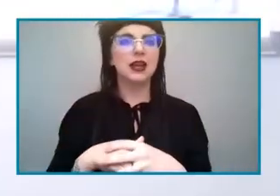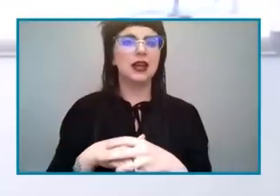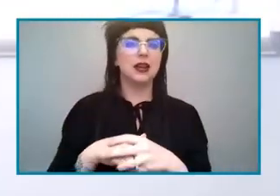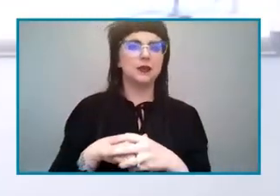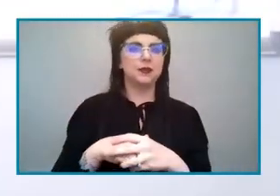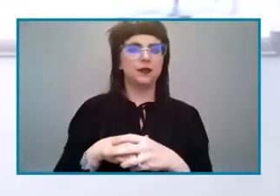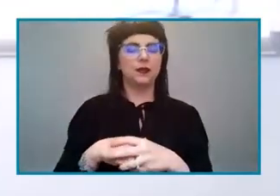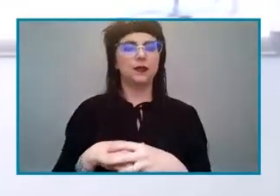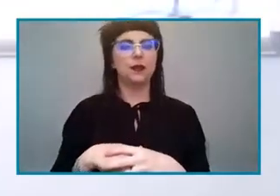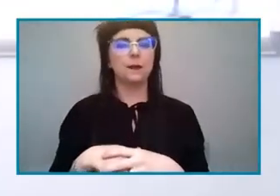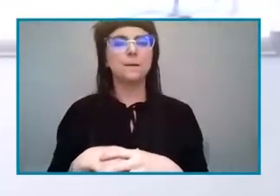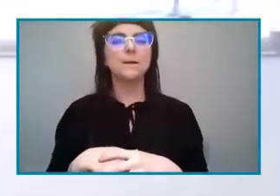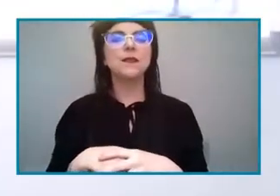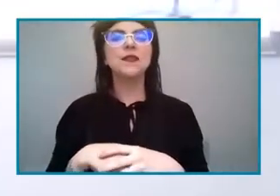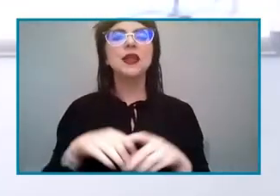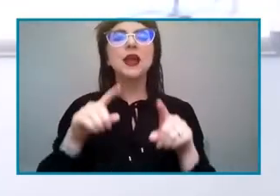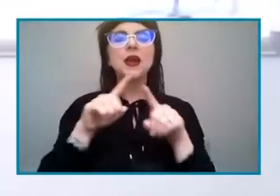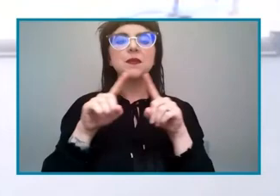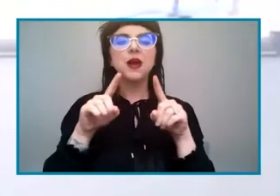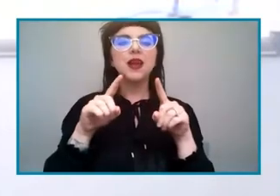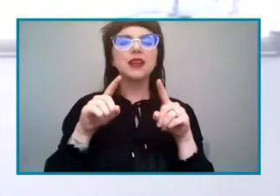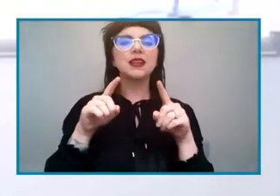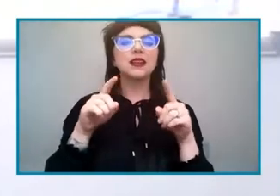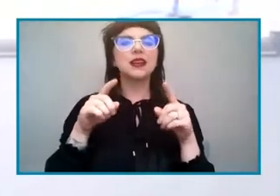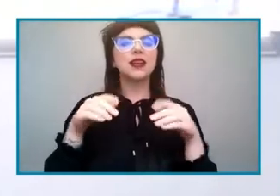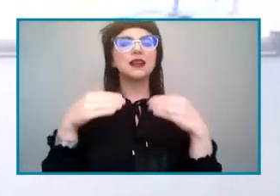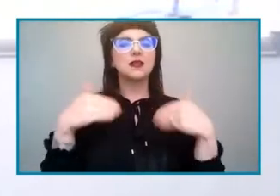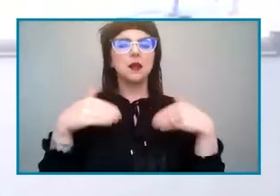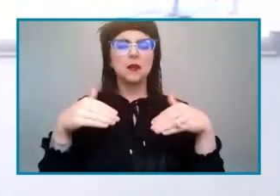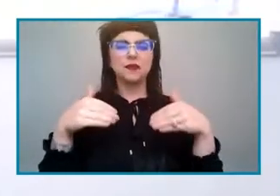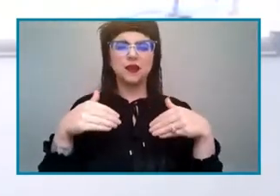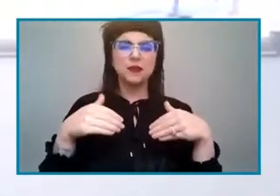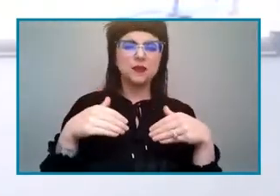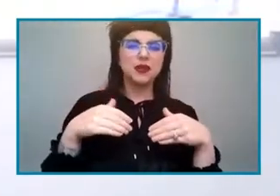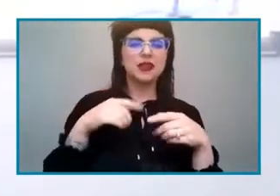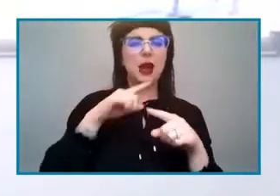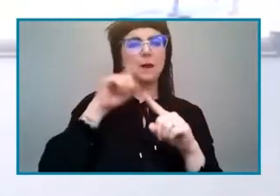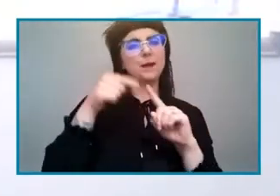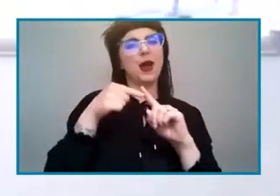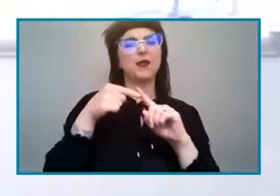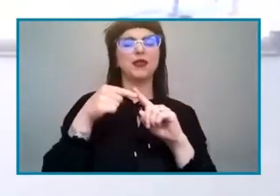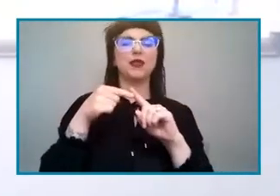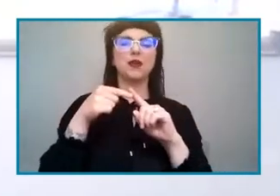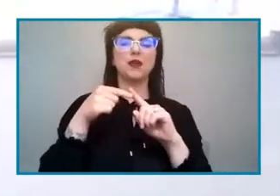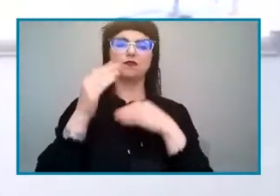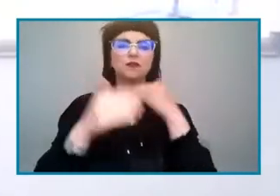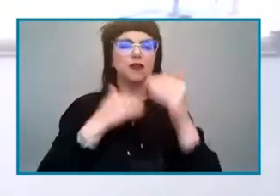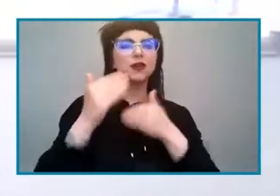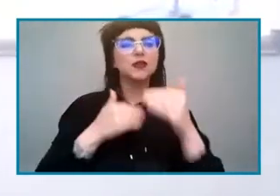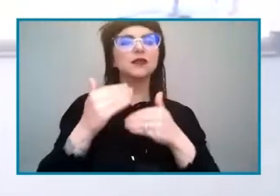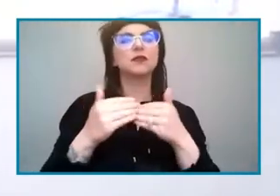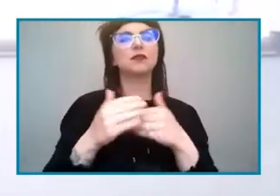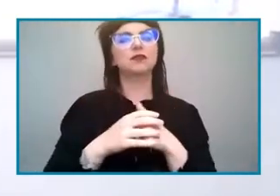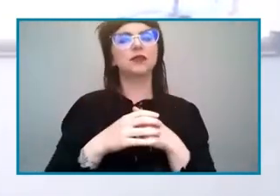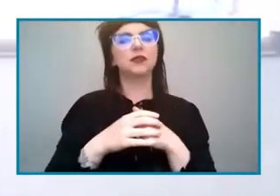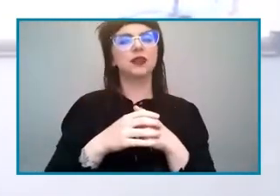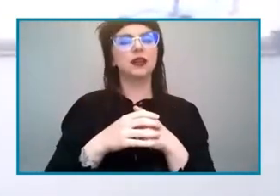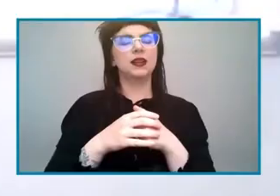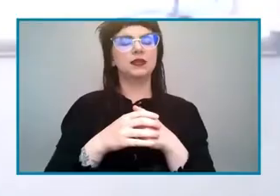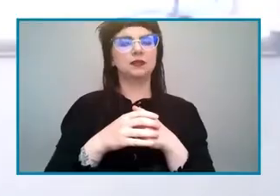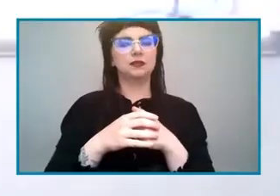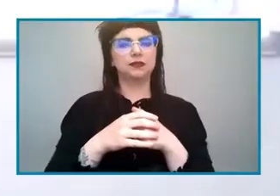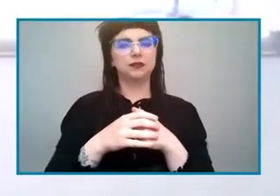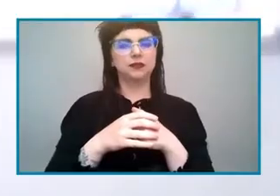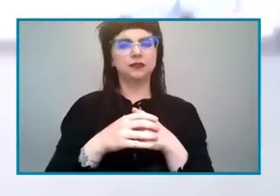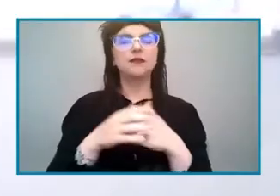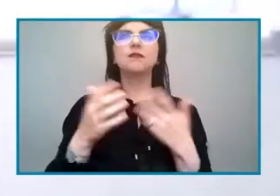much. But what was incredible about the actual process is, initially thinking about this, I was thinking that all